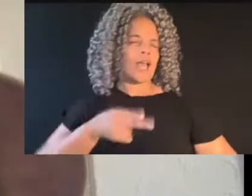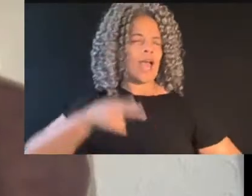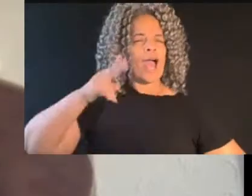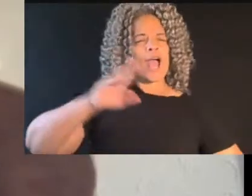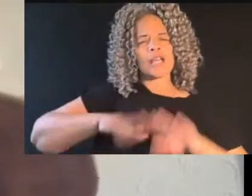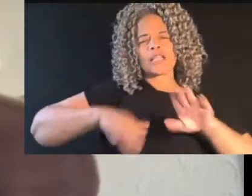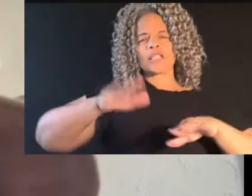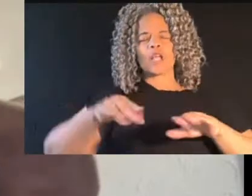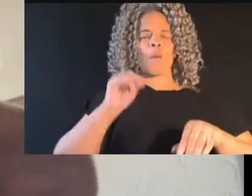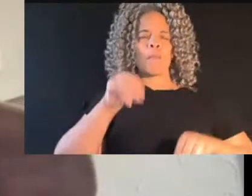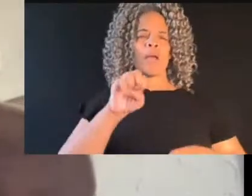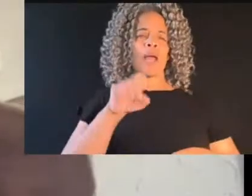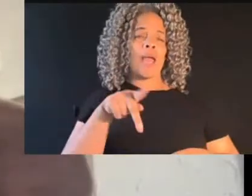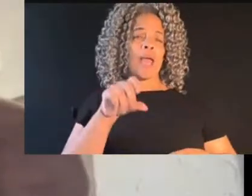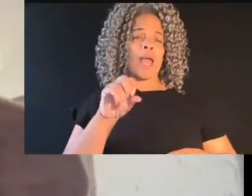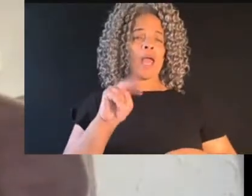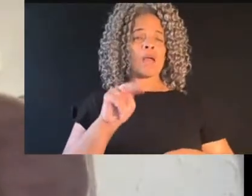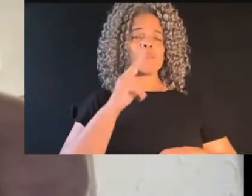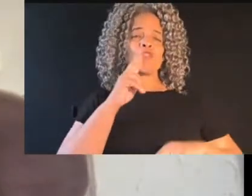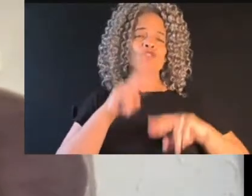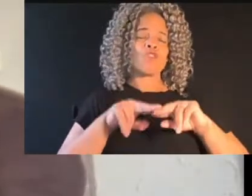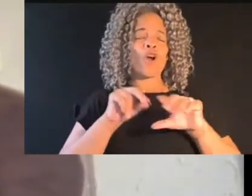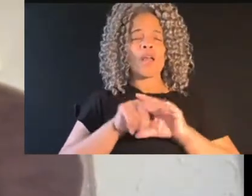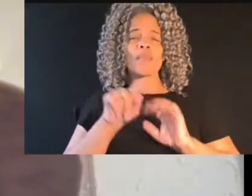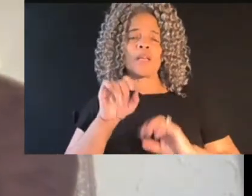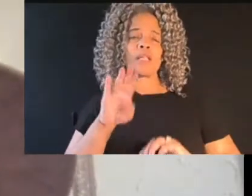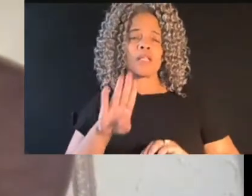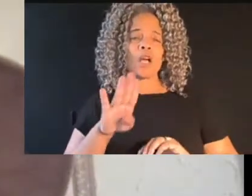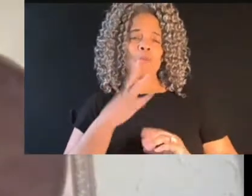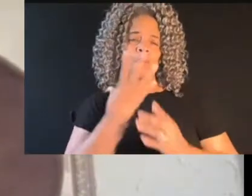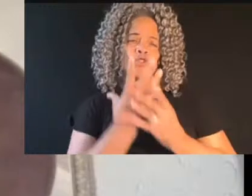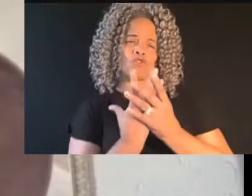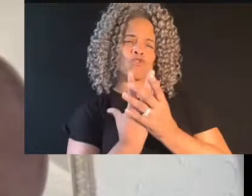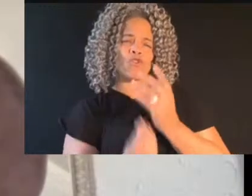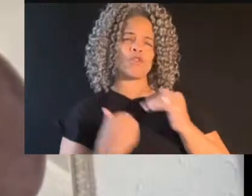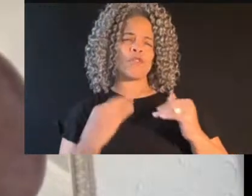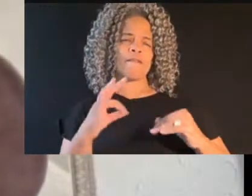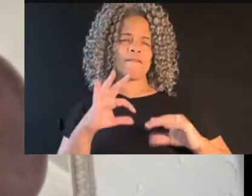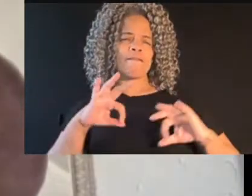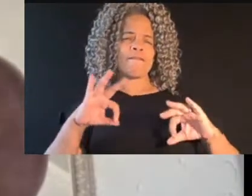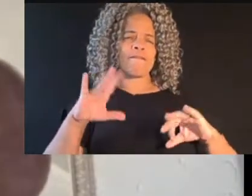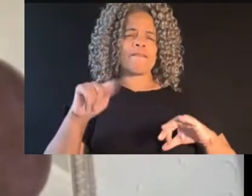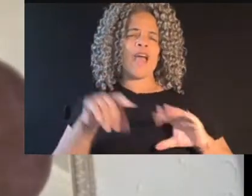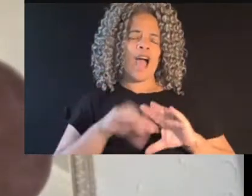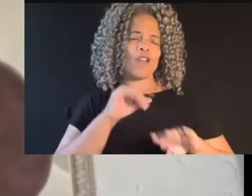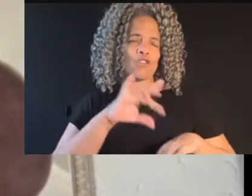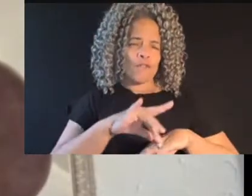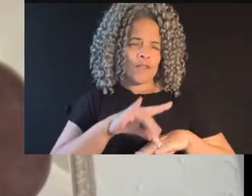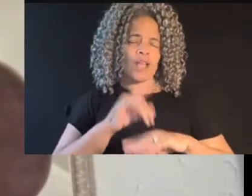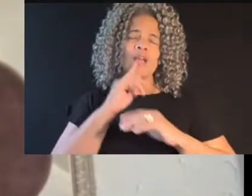Epsom salt in the tub. Soak the sad out your feet and beg for strength from above.